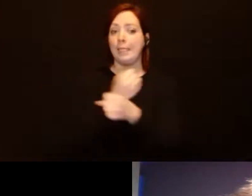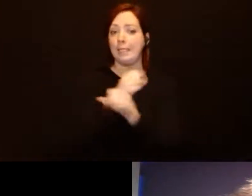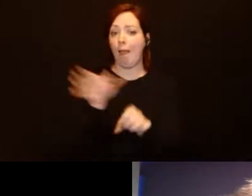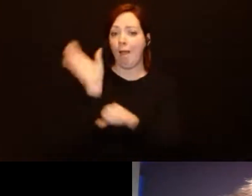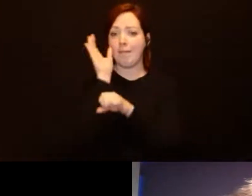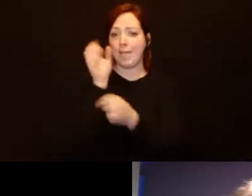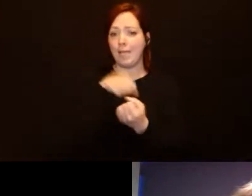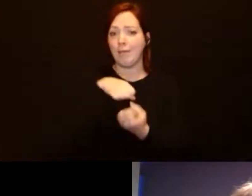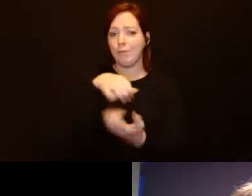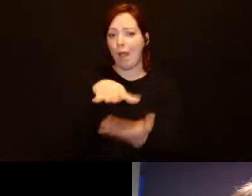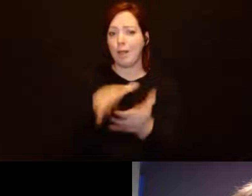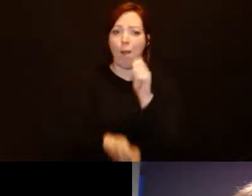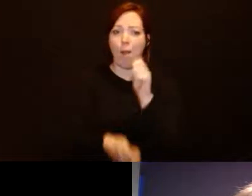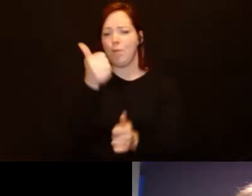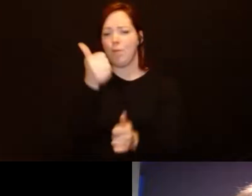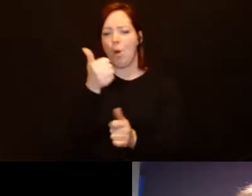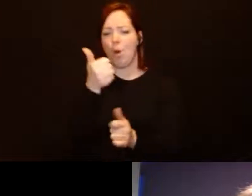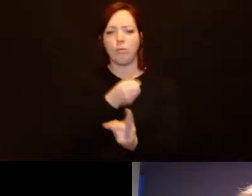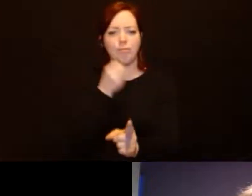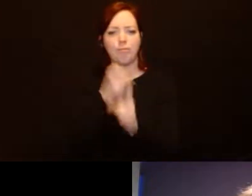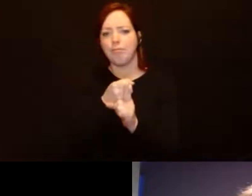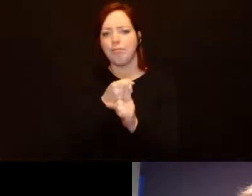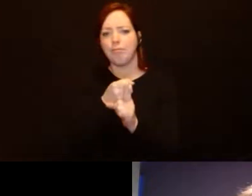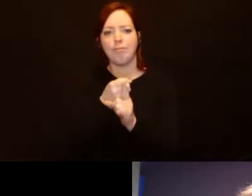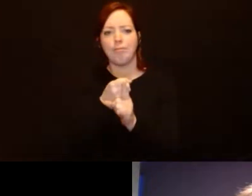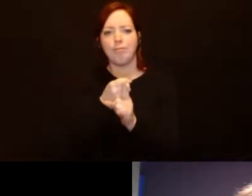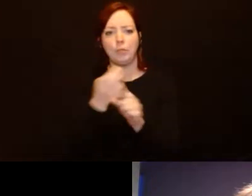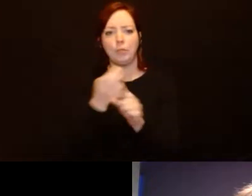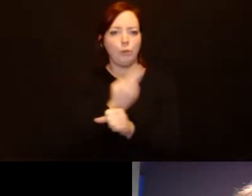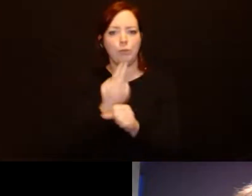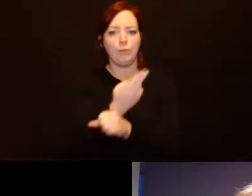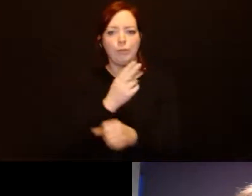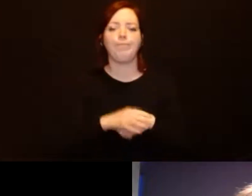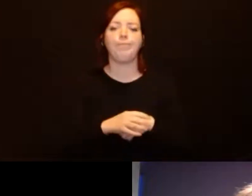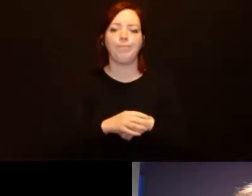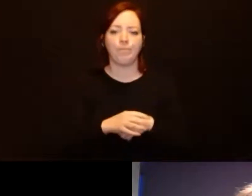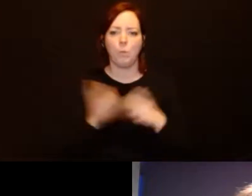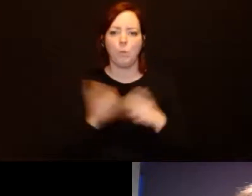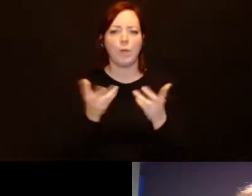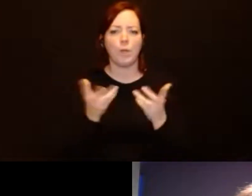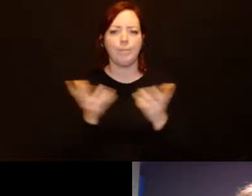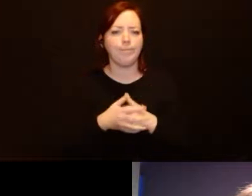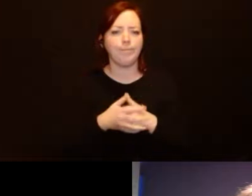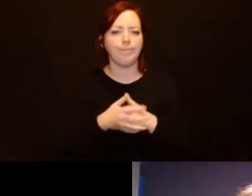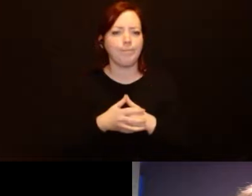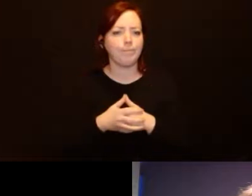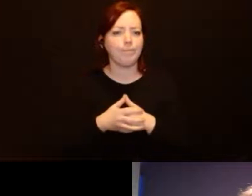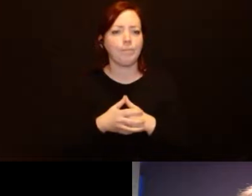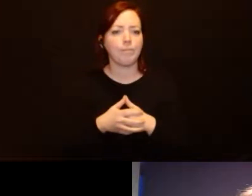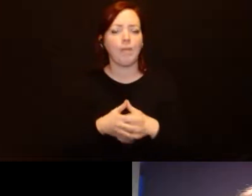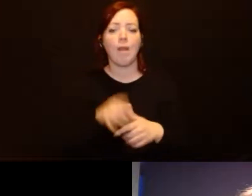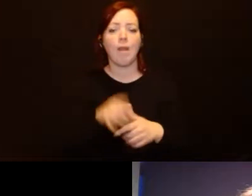you? And we ask you to answer as many as you think would be